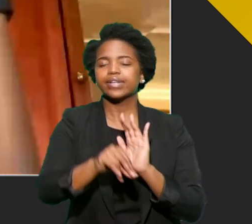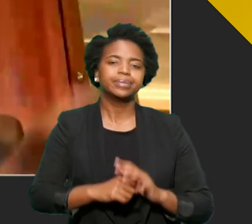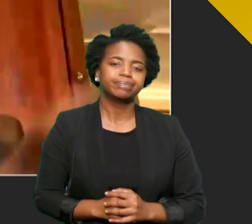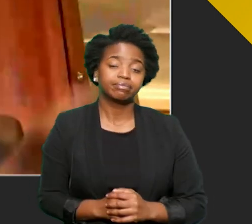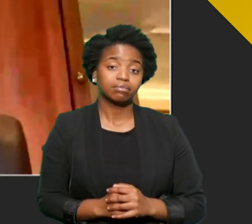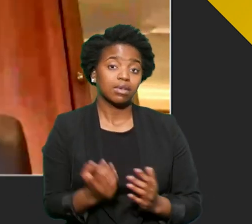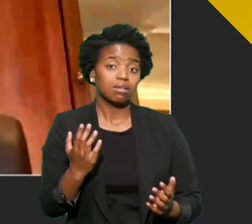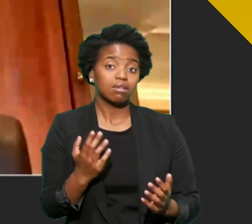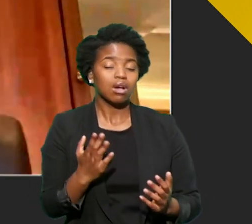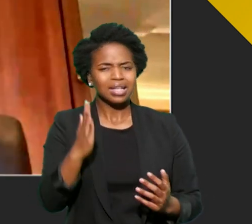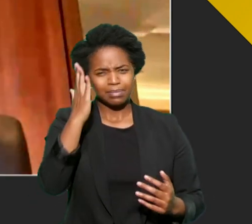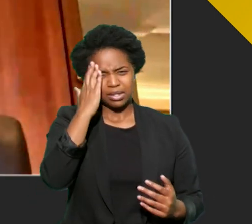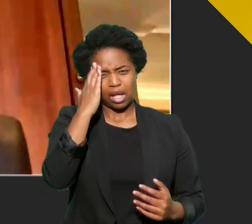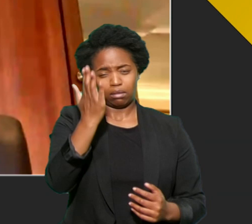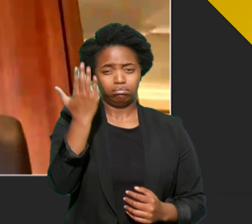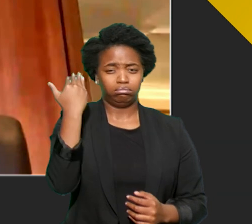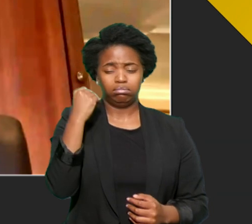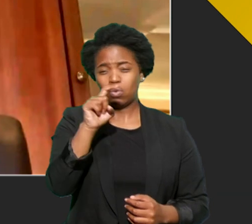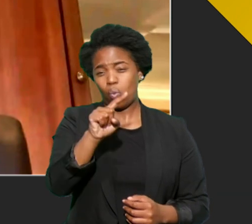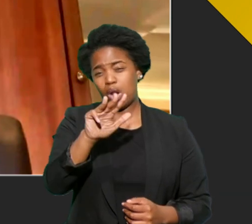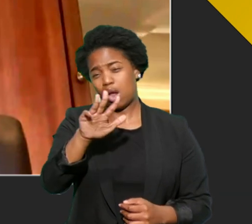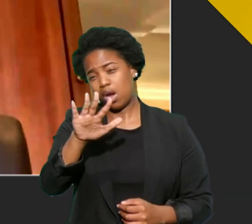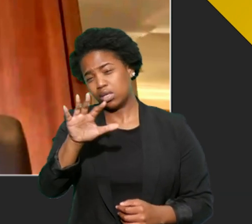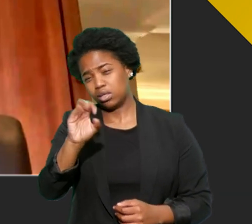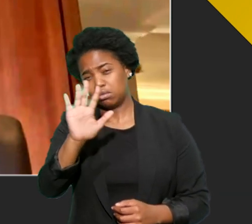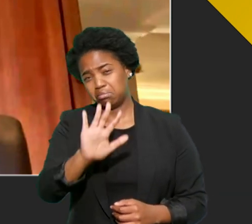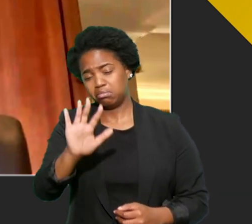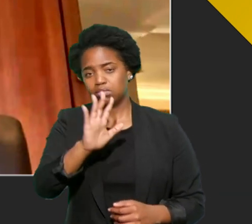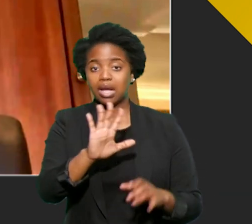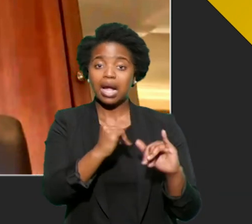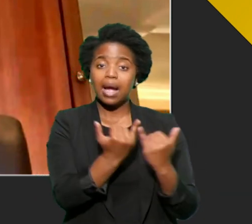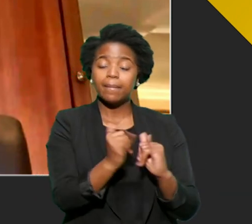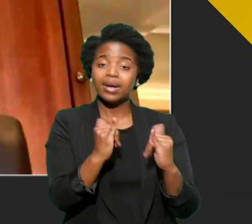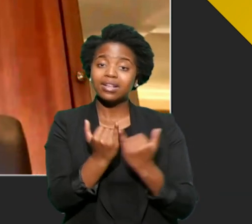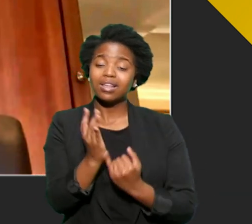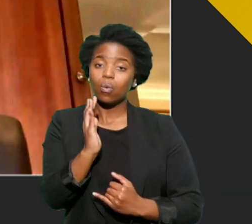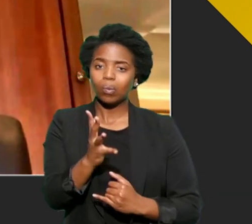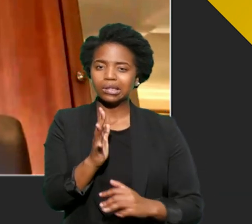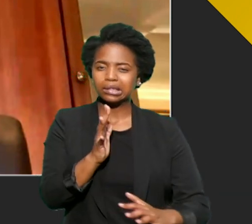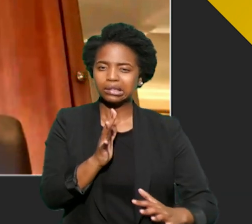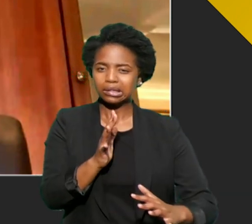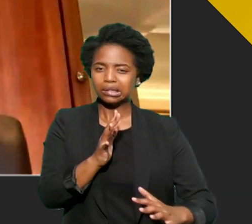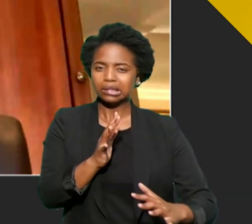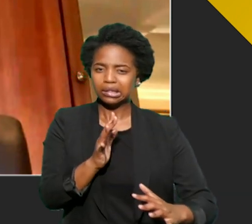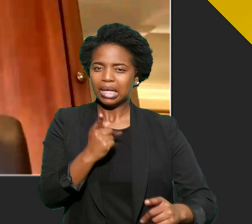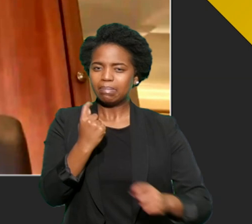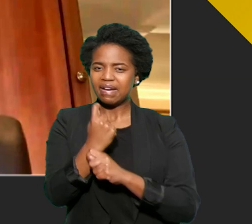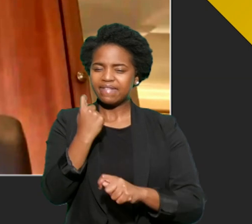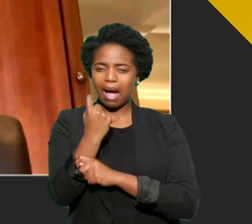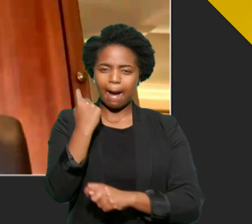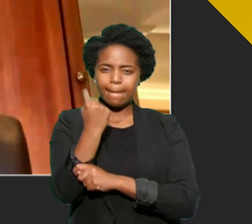maybe in the 90s that companies are going to be reluctant to invest in rural areas